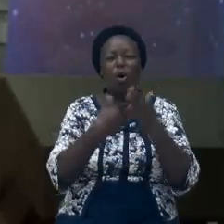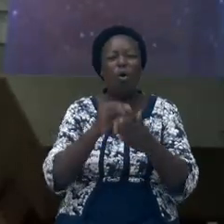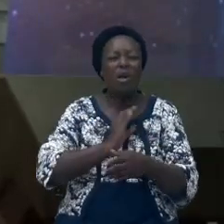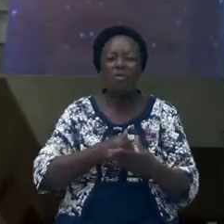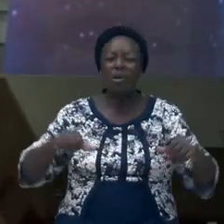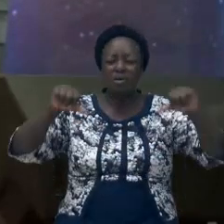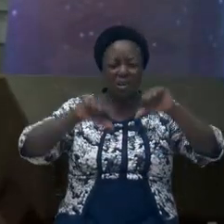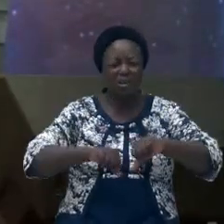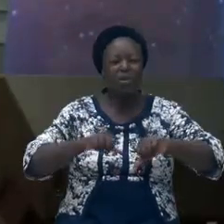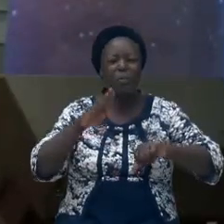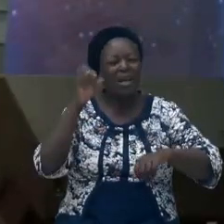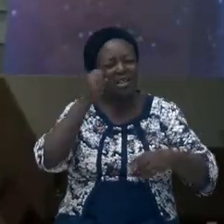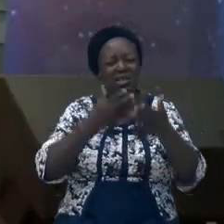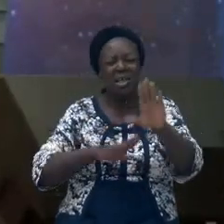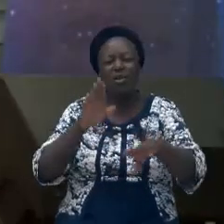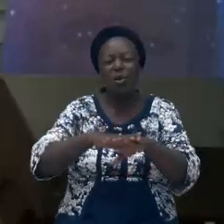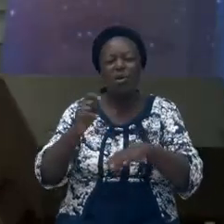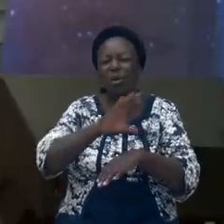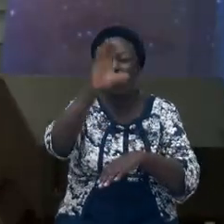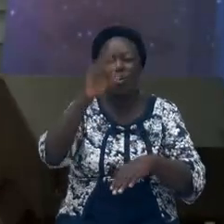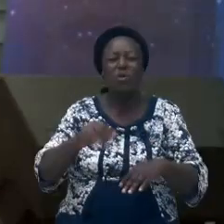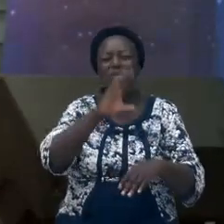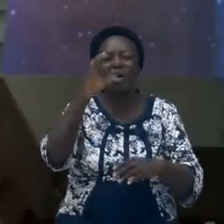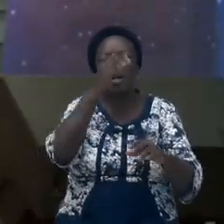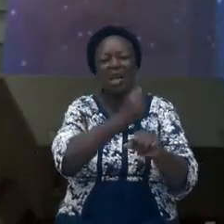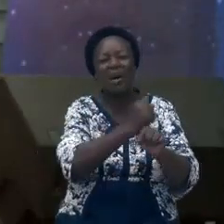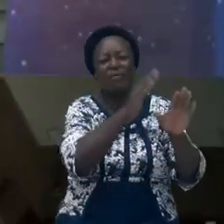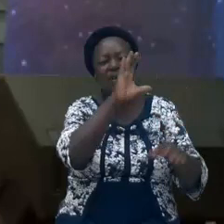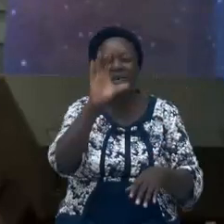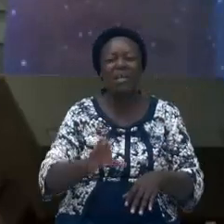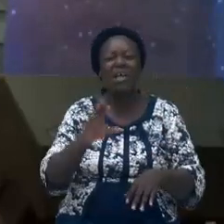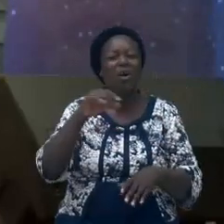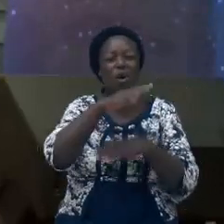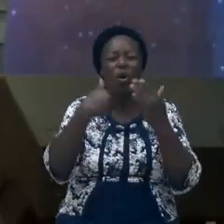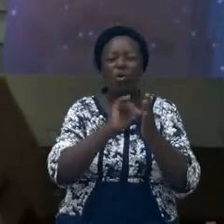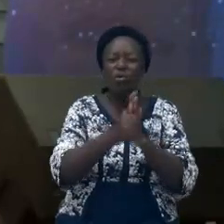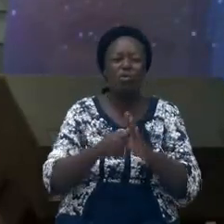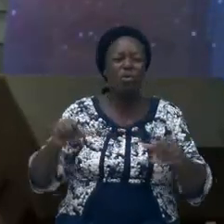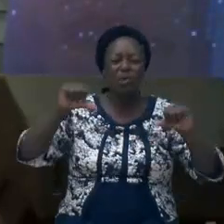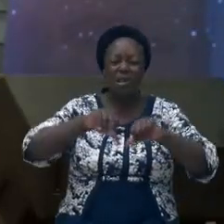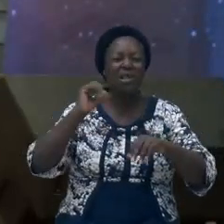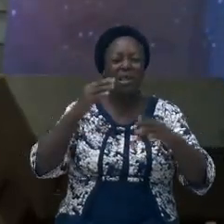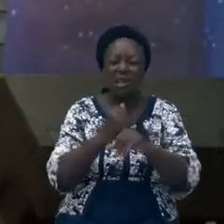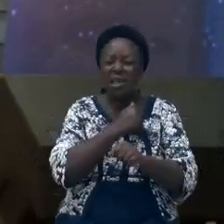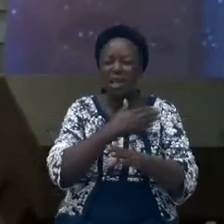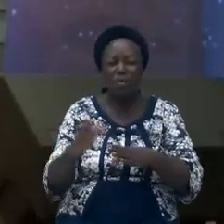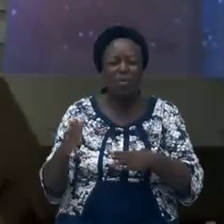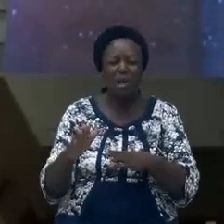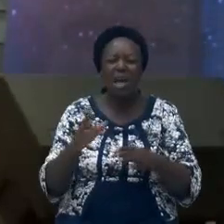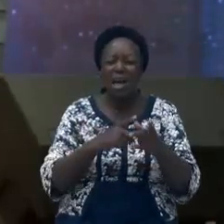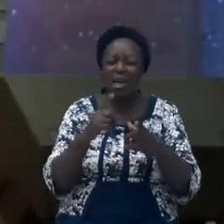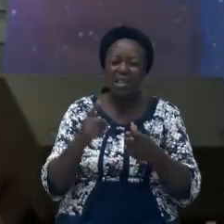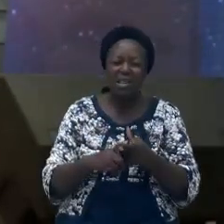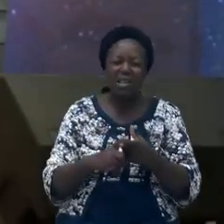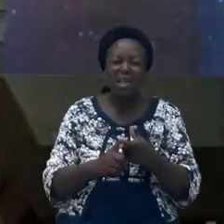our substitute. All our condemnation by his death on the cross of Calvary, all our condemnation he has